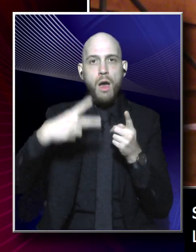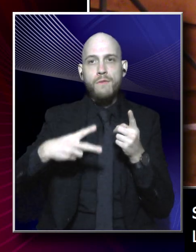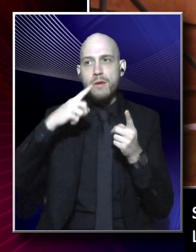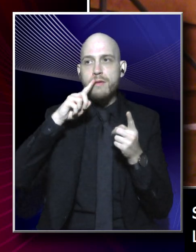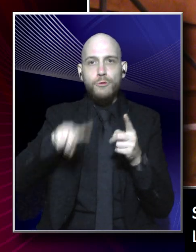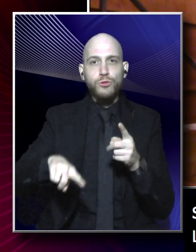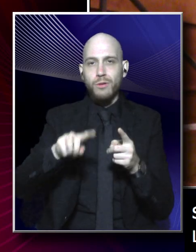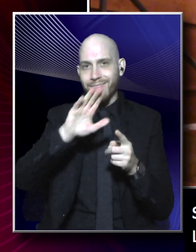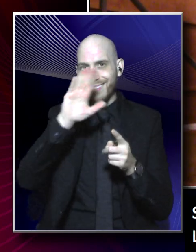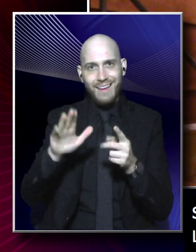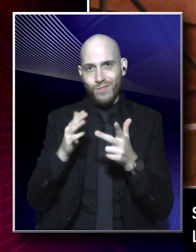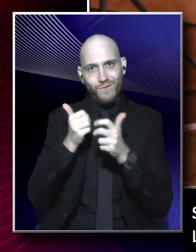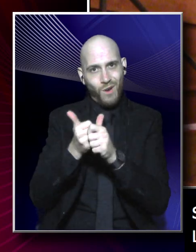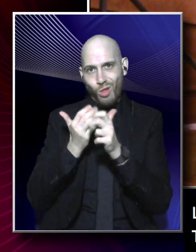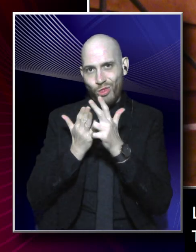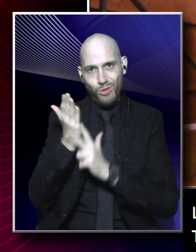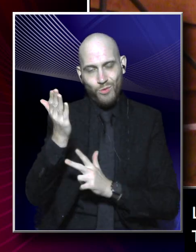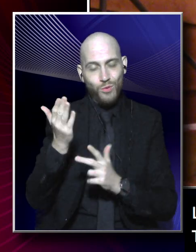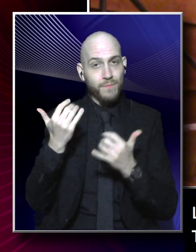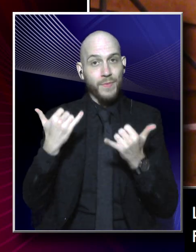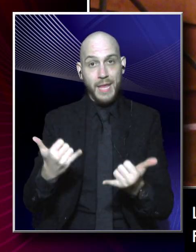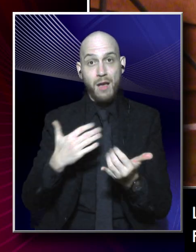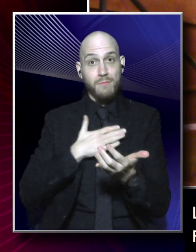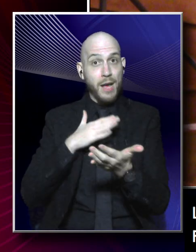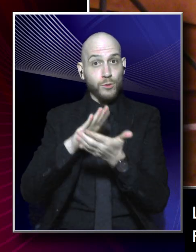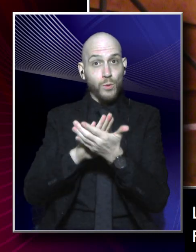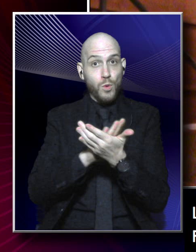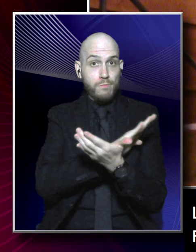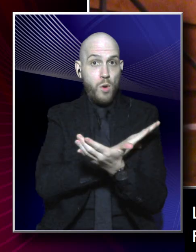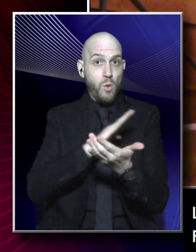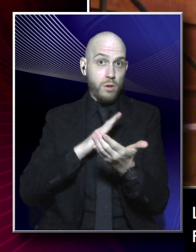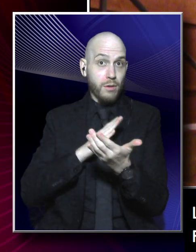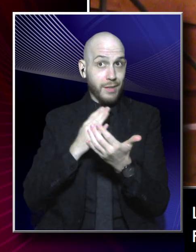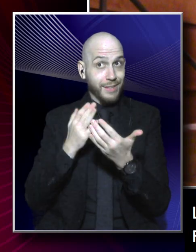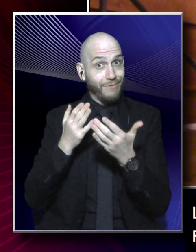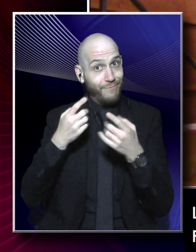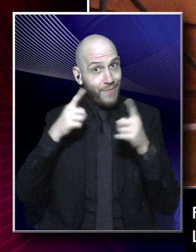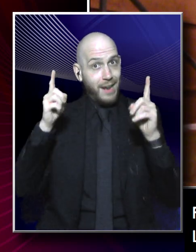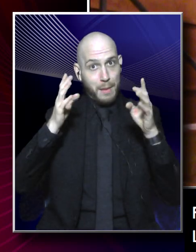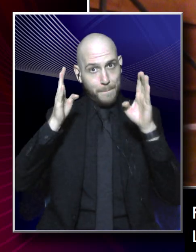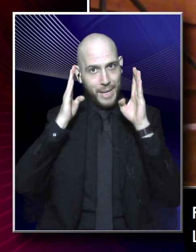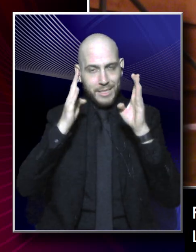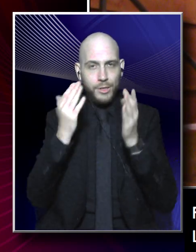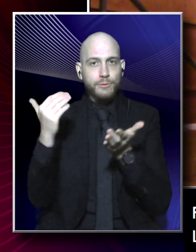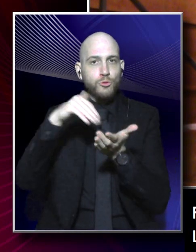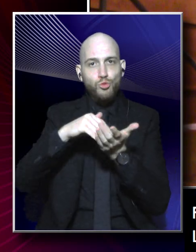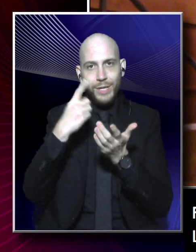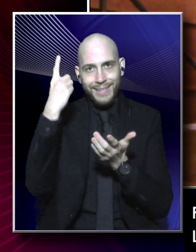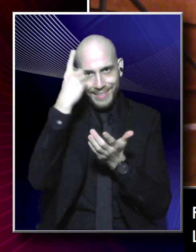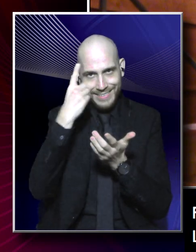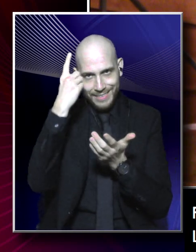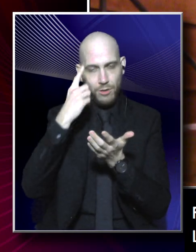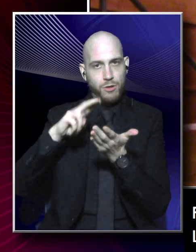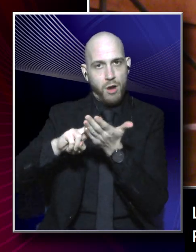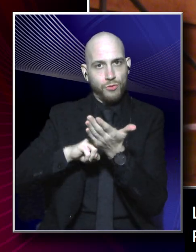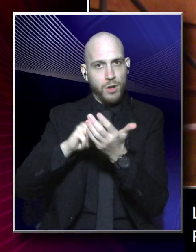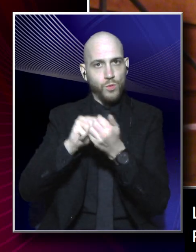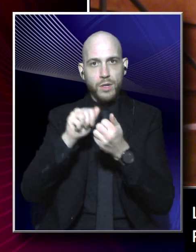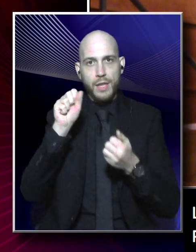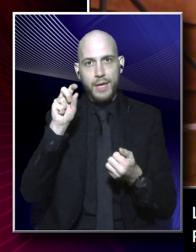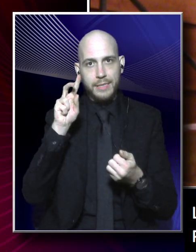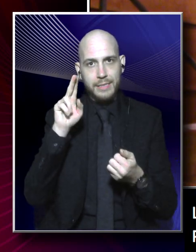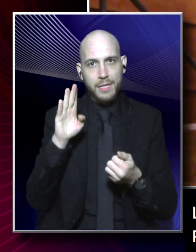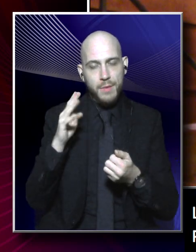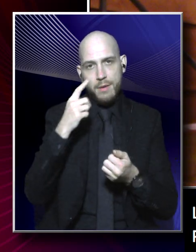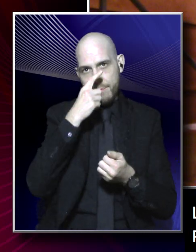through. At this point, my school board is listening and reconsidering the contractual relationship they have with the ASDB, since there appears currently 9